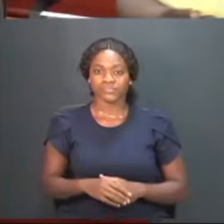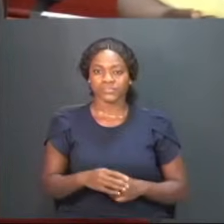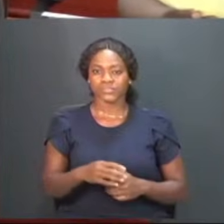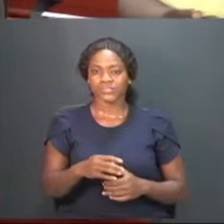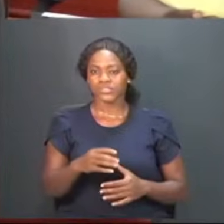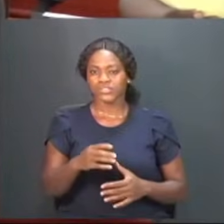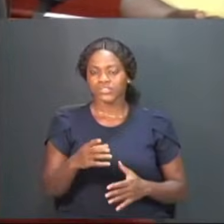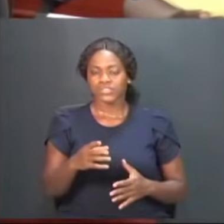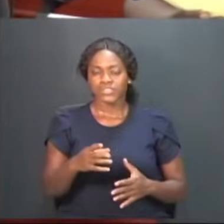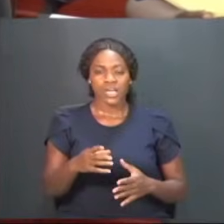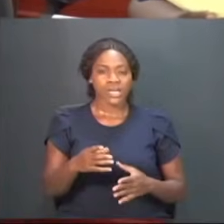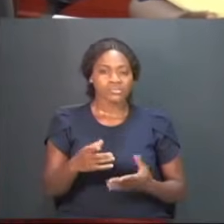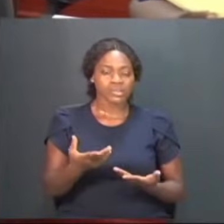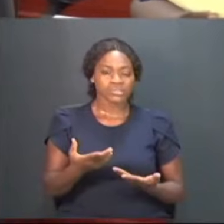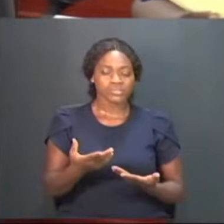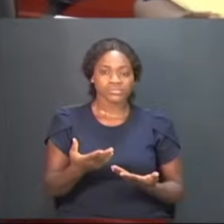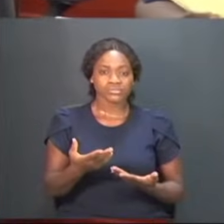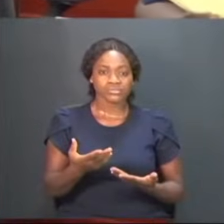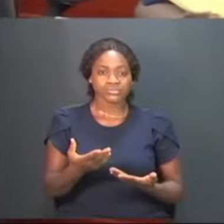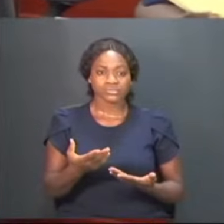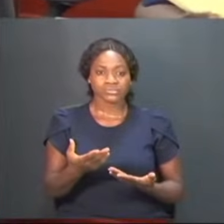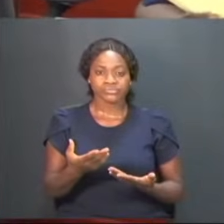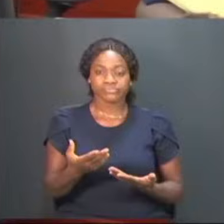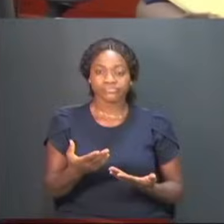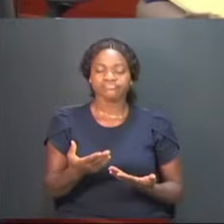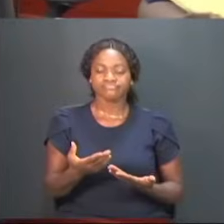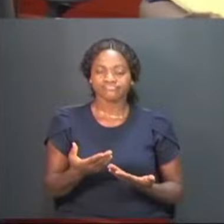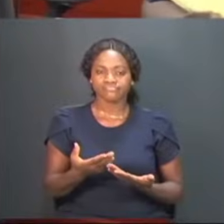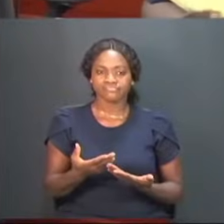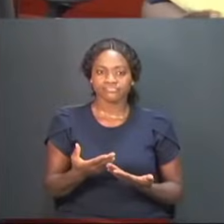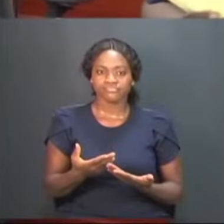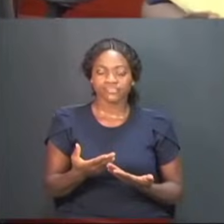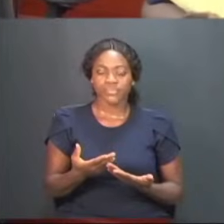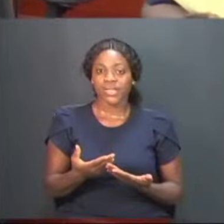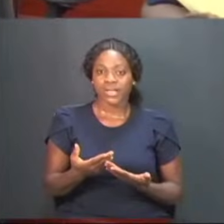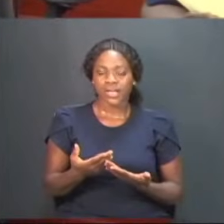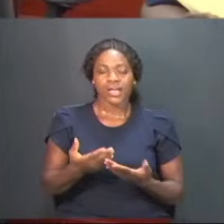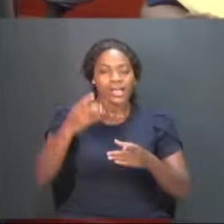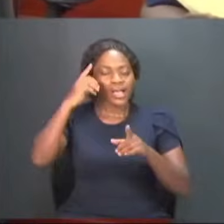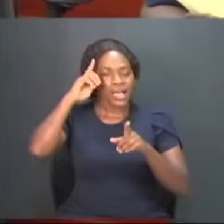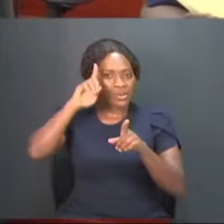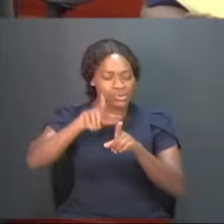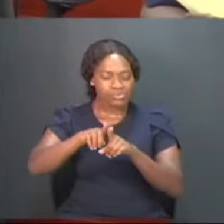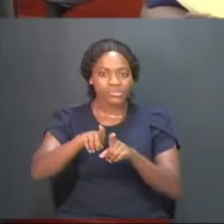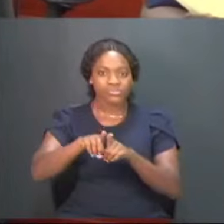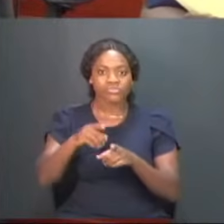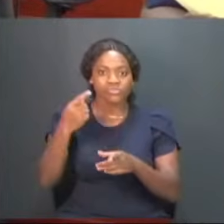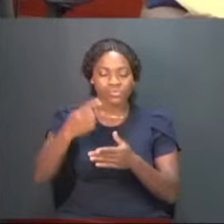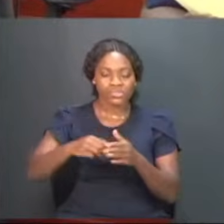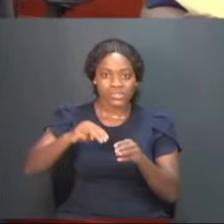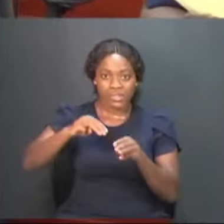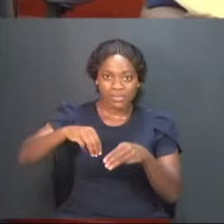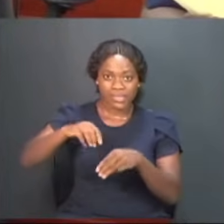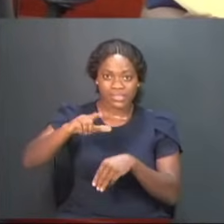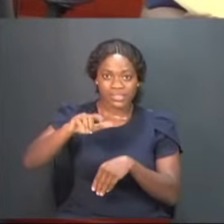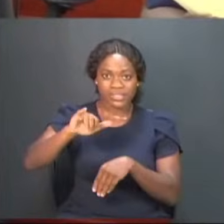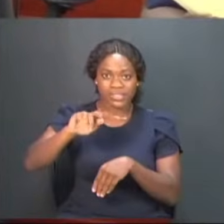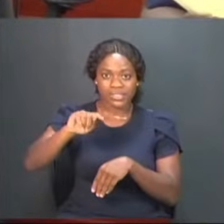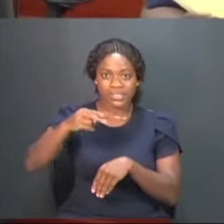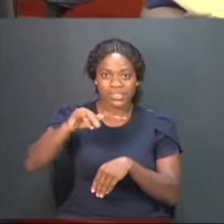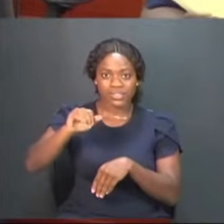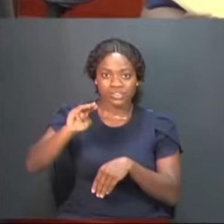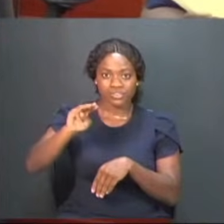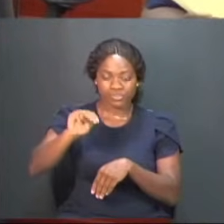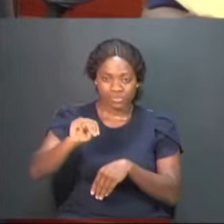concession for the mining of lithium in the country. I have indications